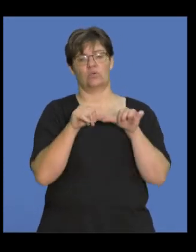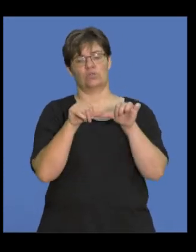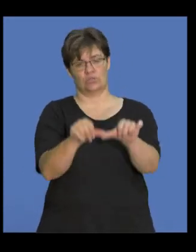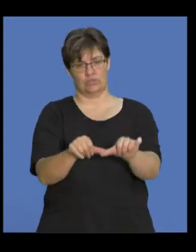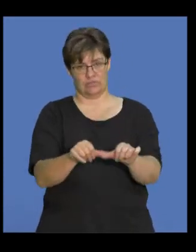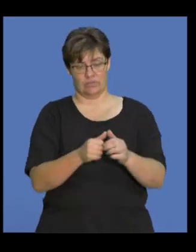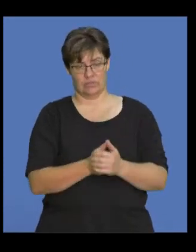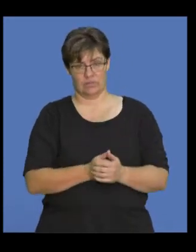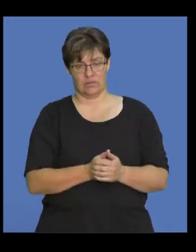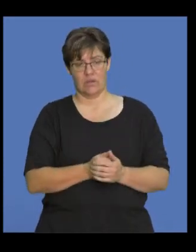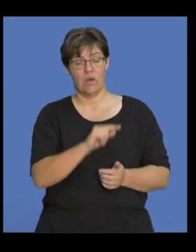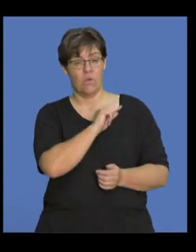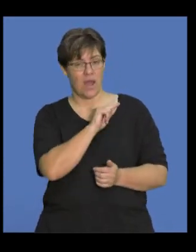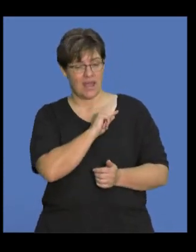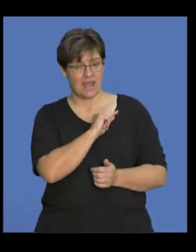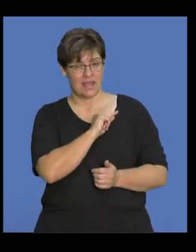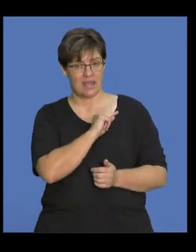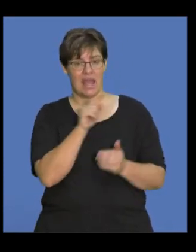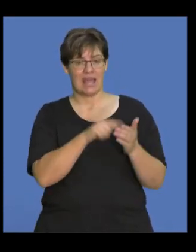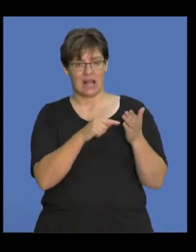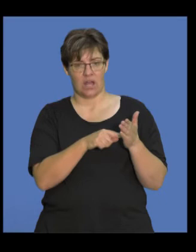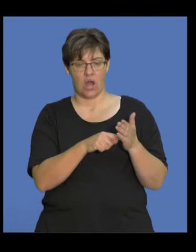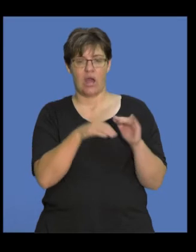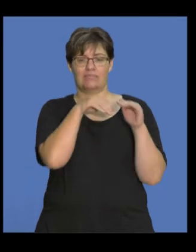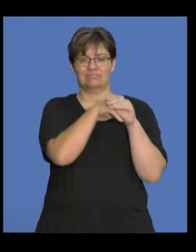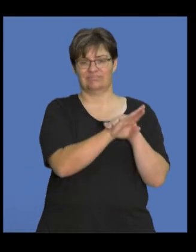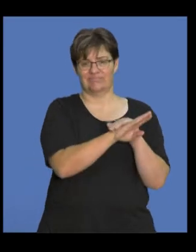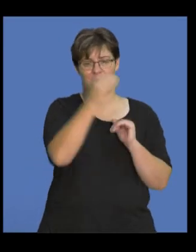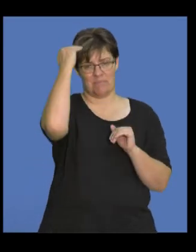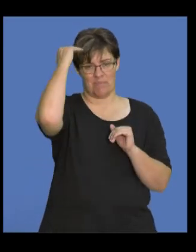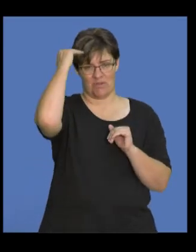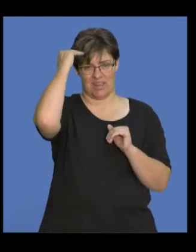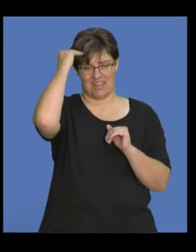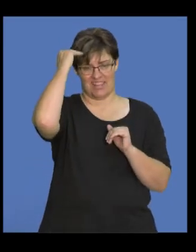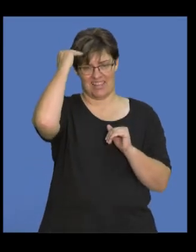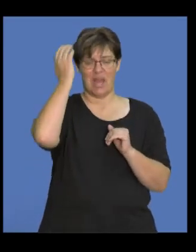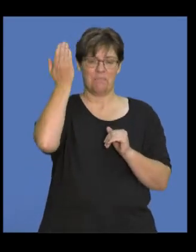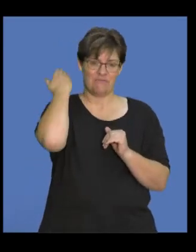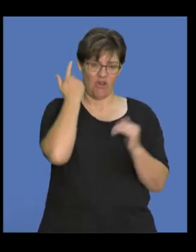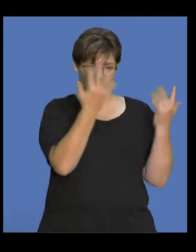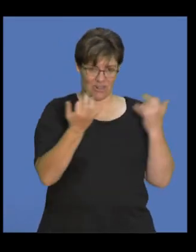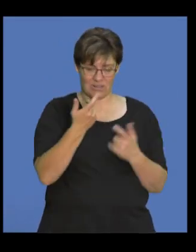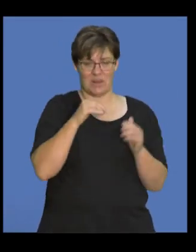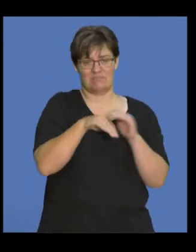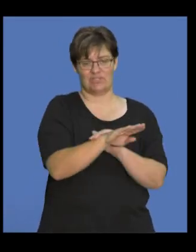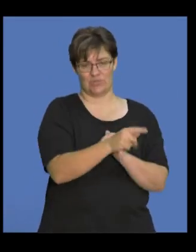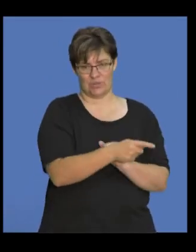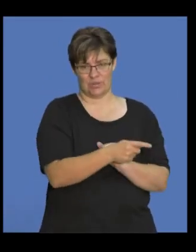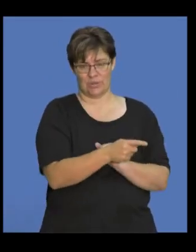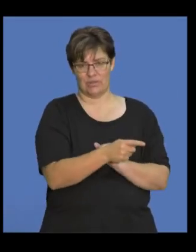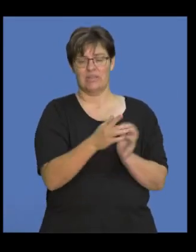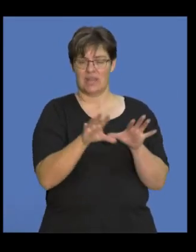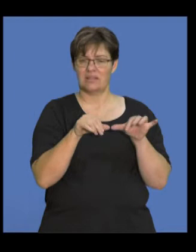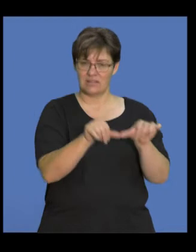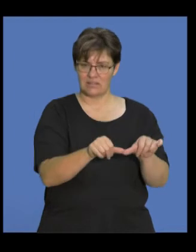continue calculating, because the calculator normally stores the memory and the data that you are busy calculating. Then you can